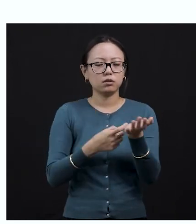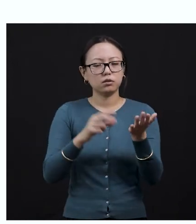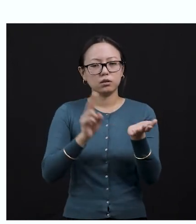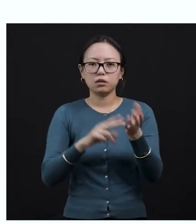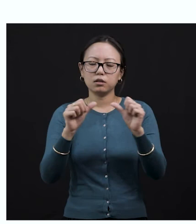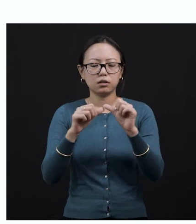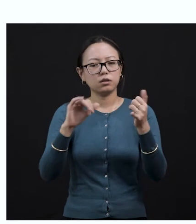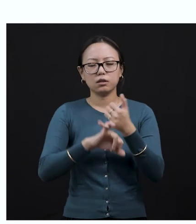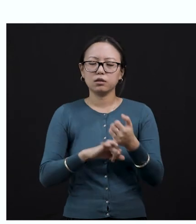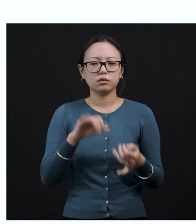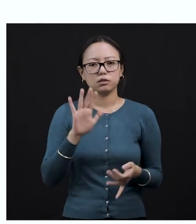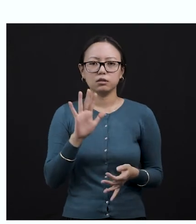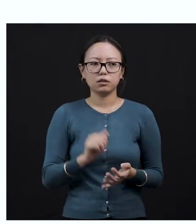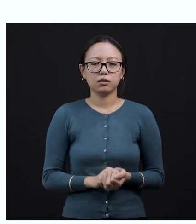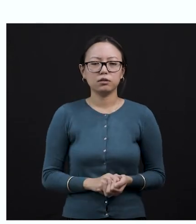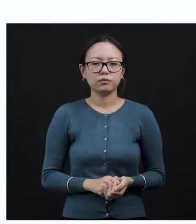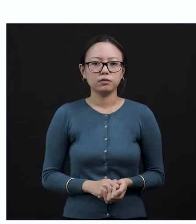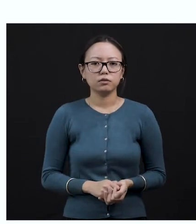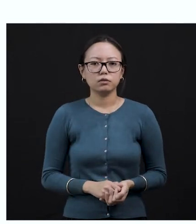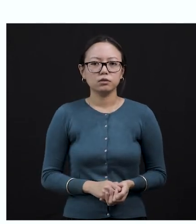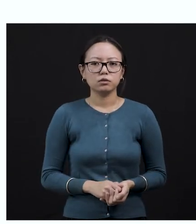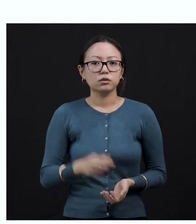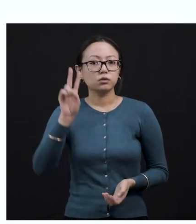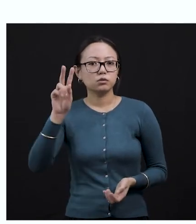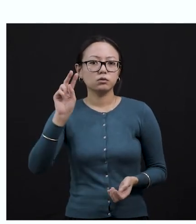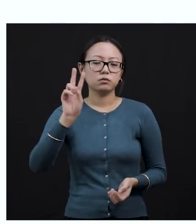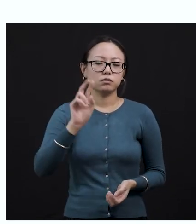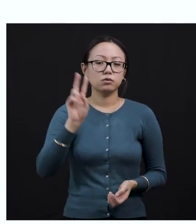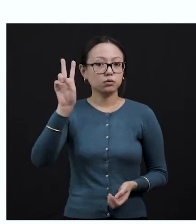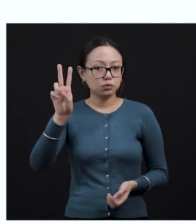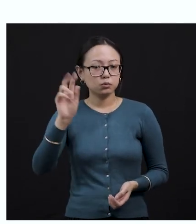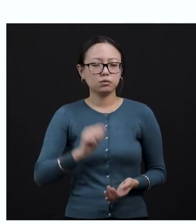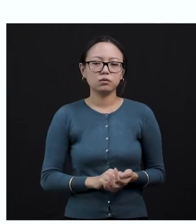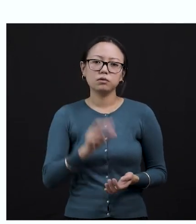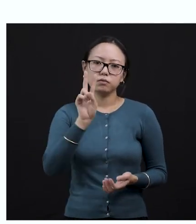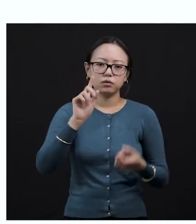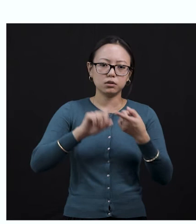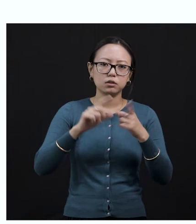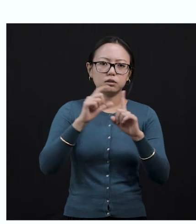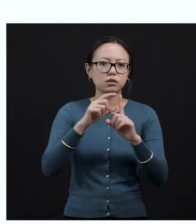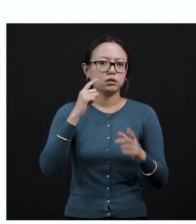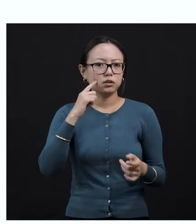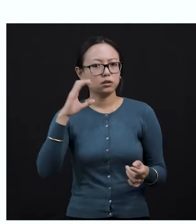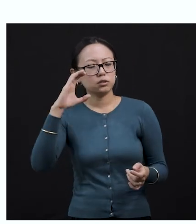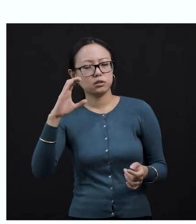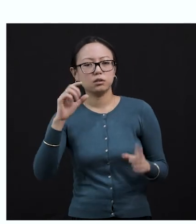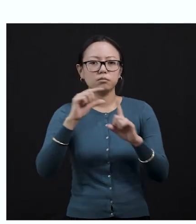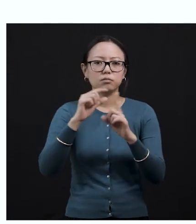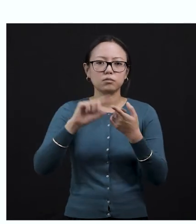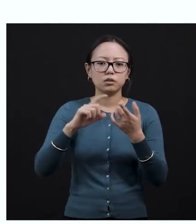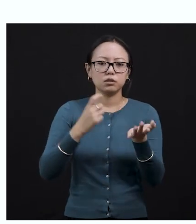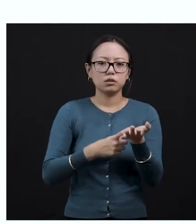they also had two Vedic periods. One was the early Vedic period, which was